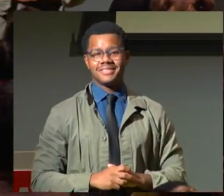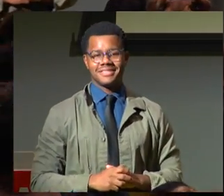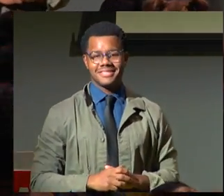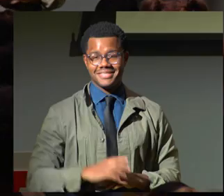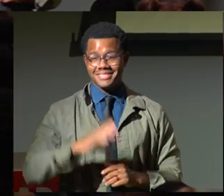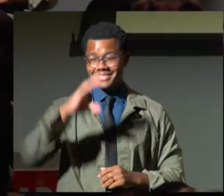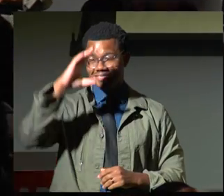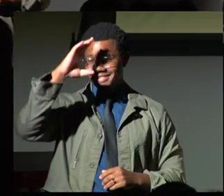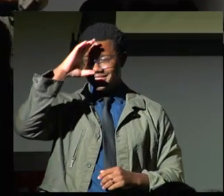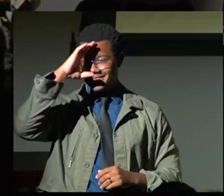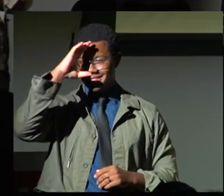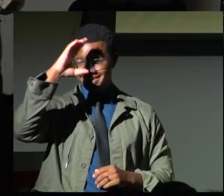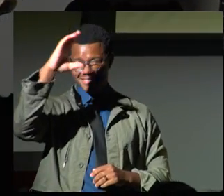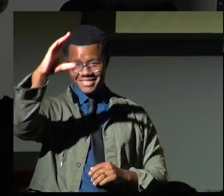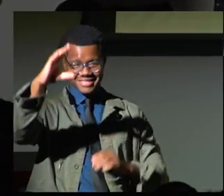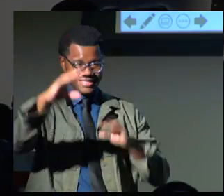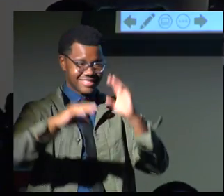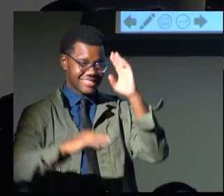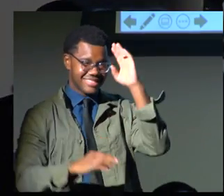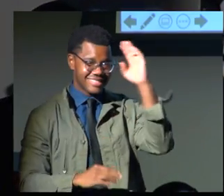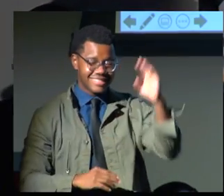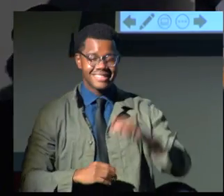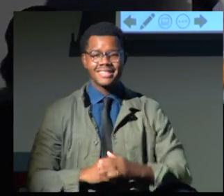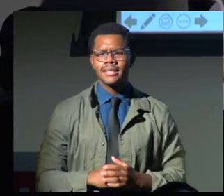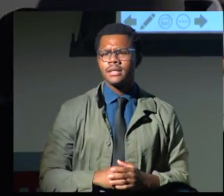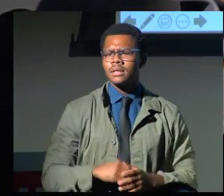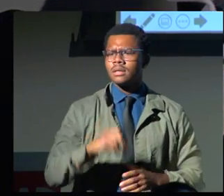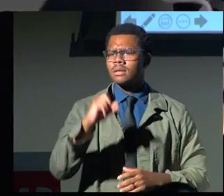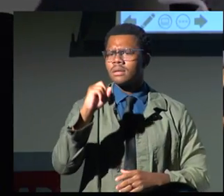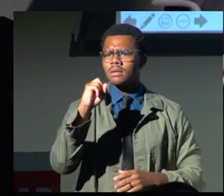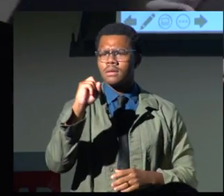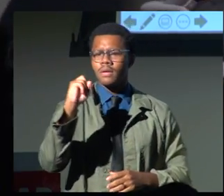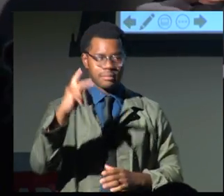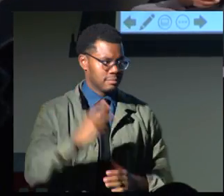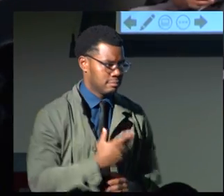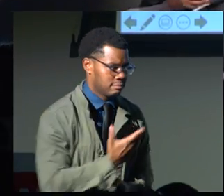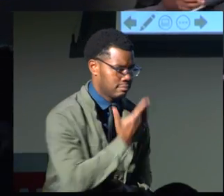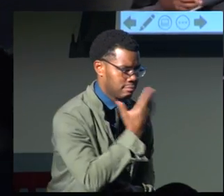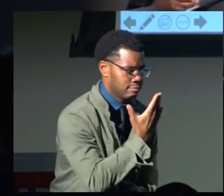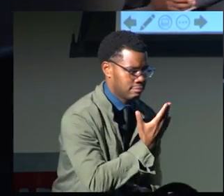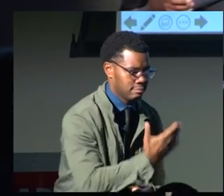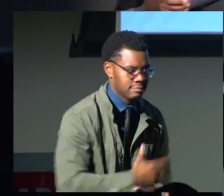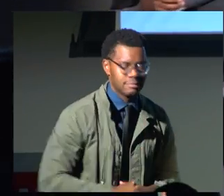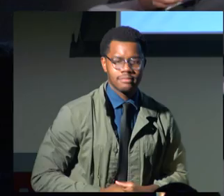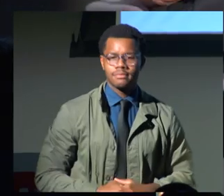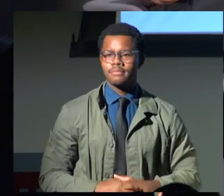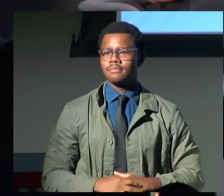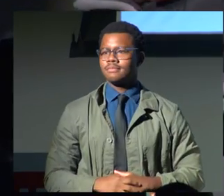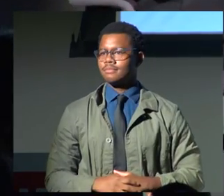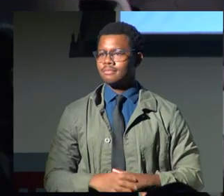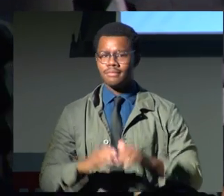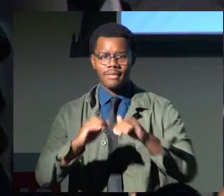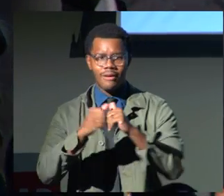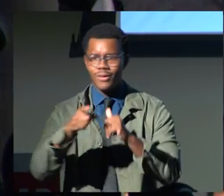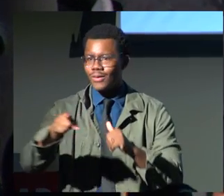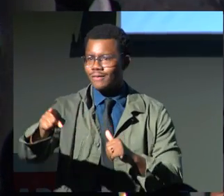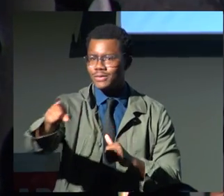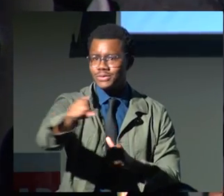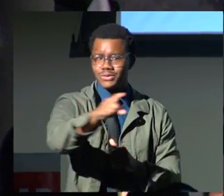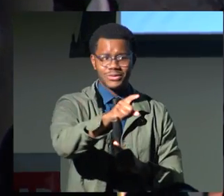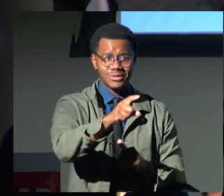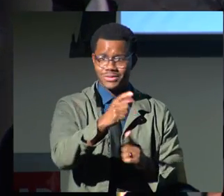Hi, guys. Hi. Okay, can we have... Oh, thank you. Okay. How are we doing, everyone?